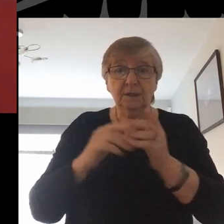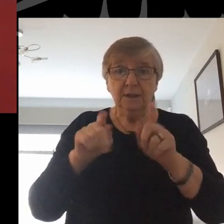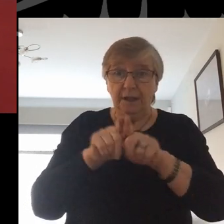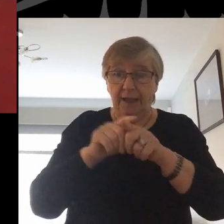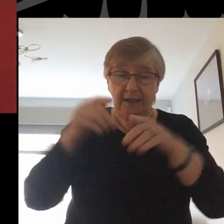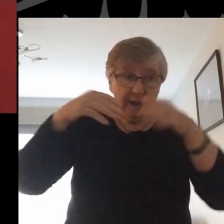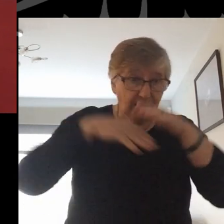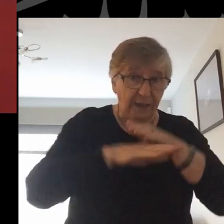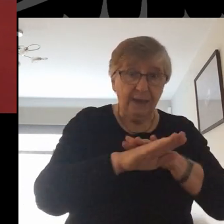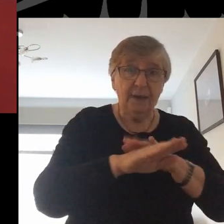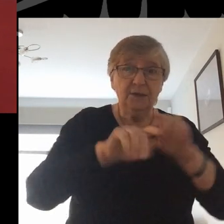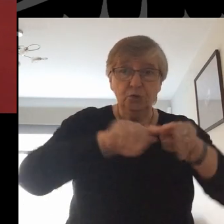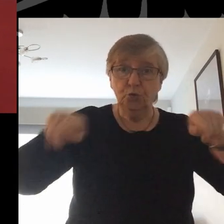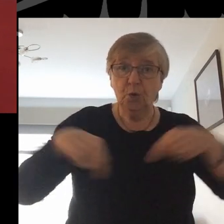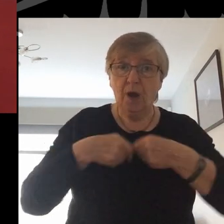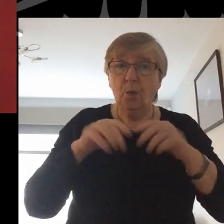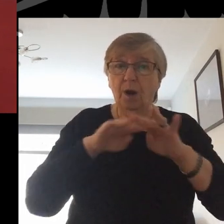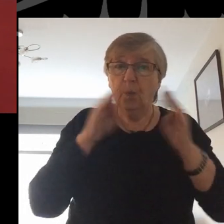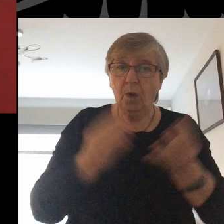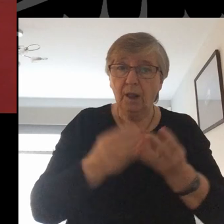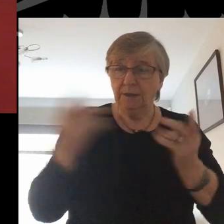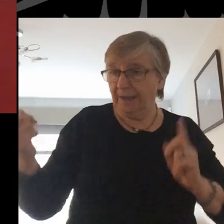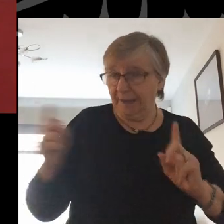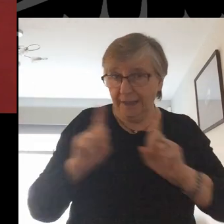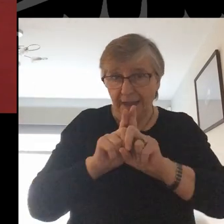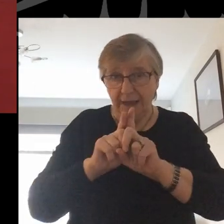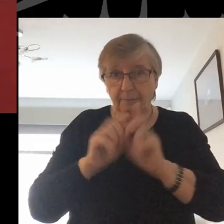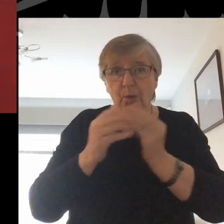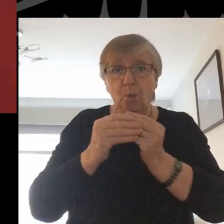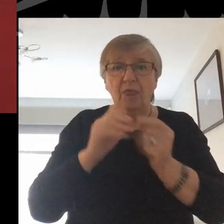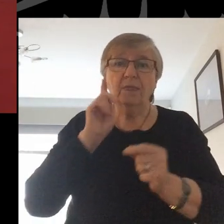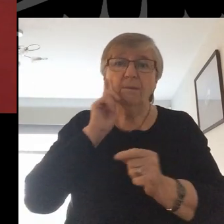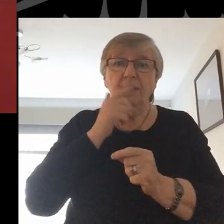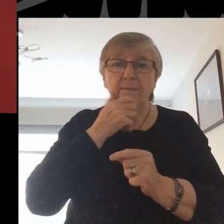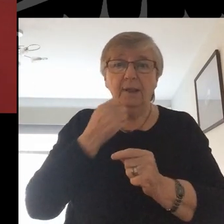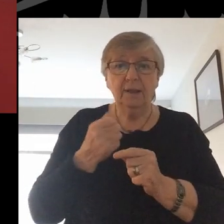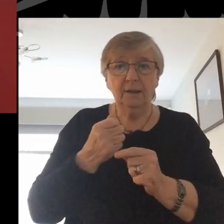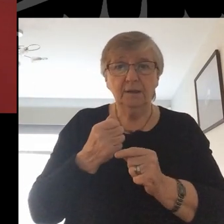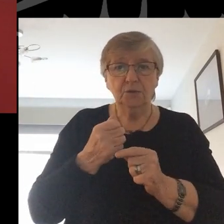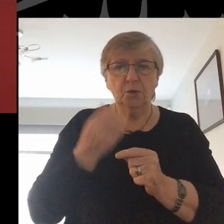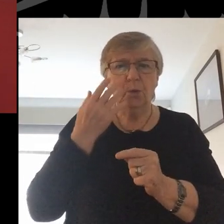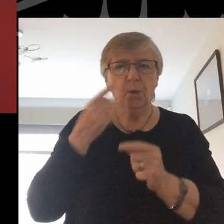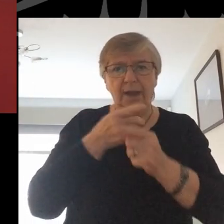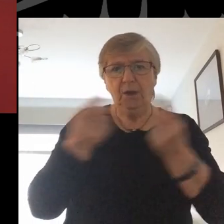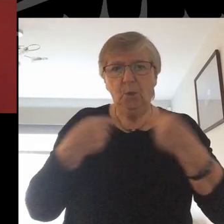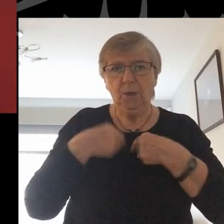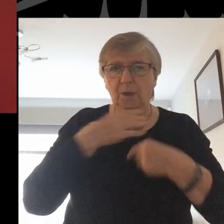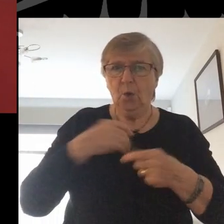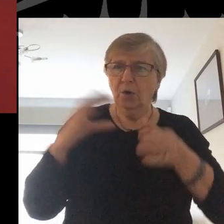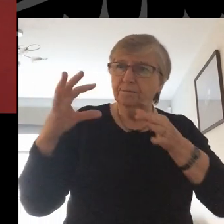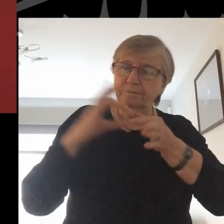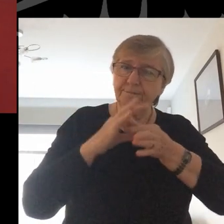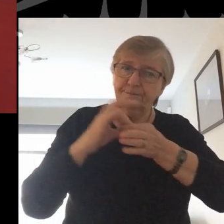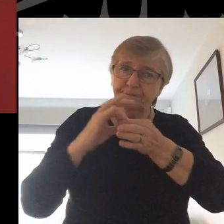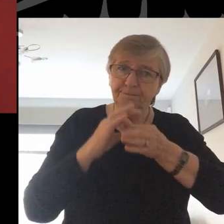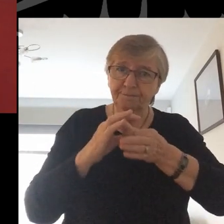Jesus who took on flesh, Jesus who came alongside. And so making connections are really